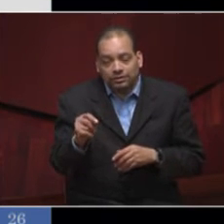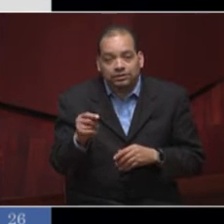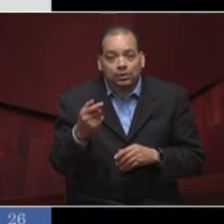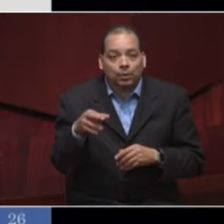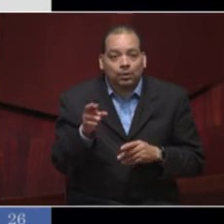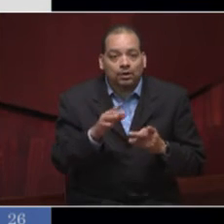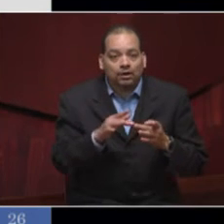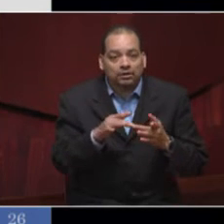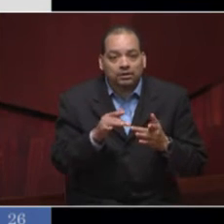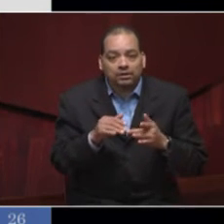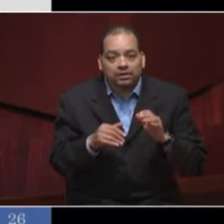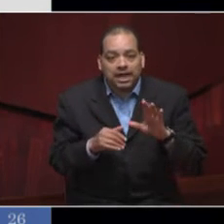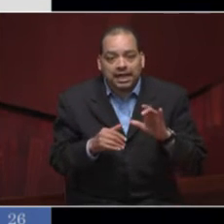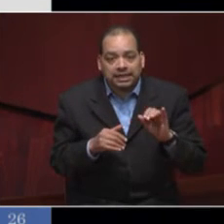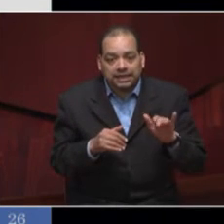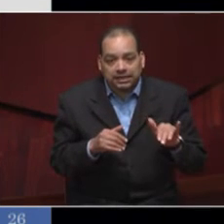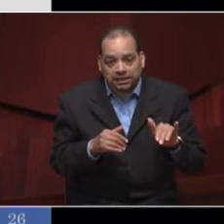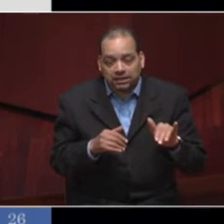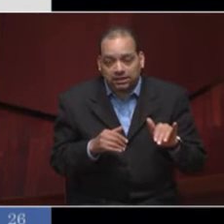Kathy